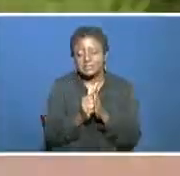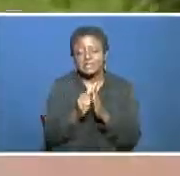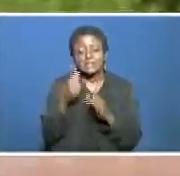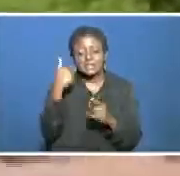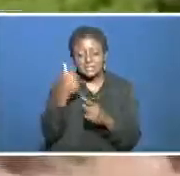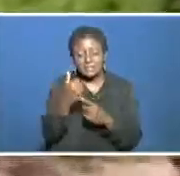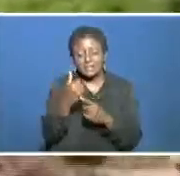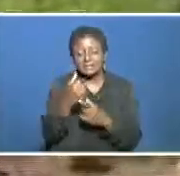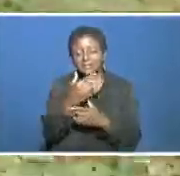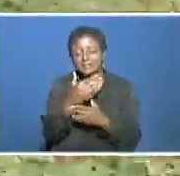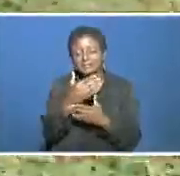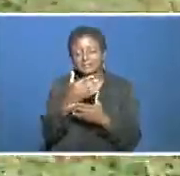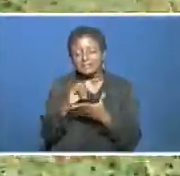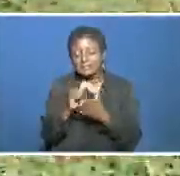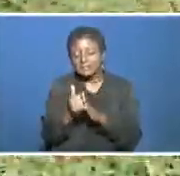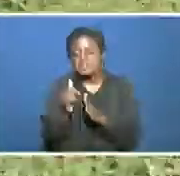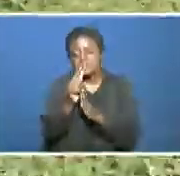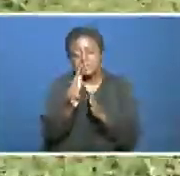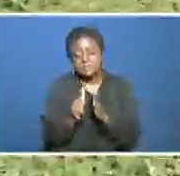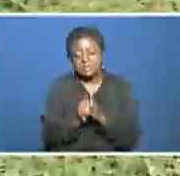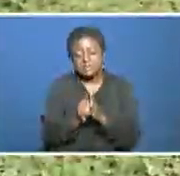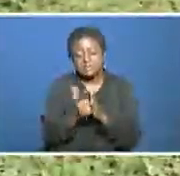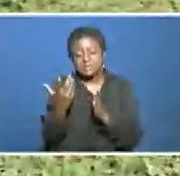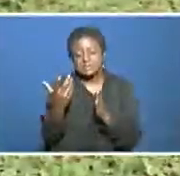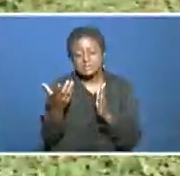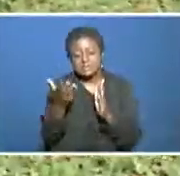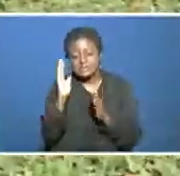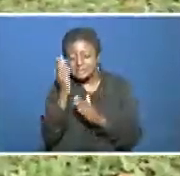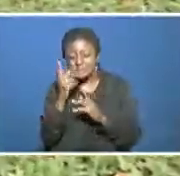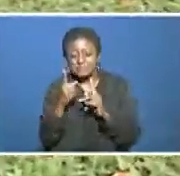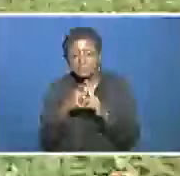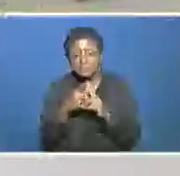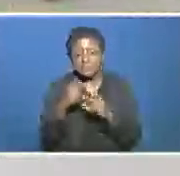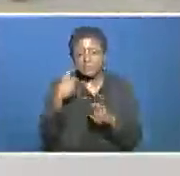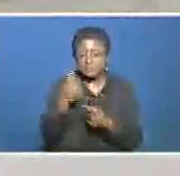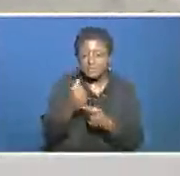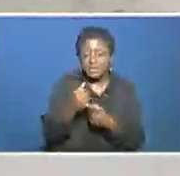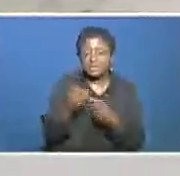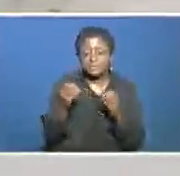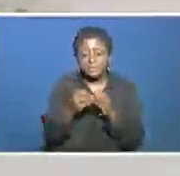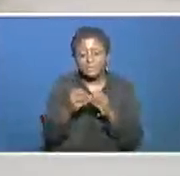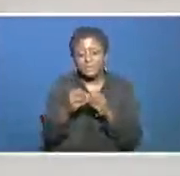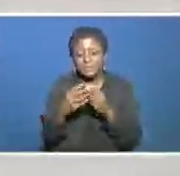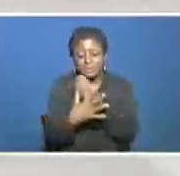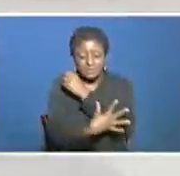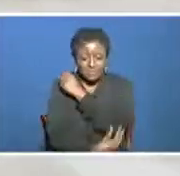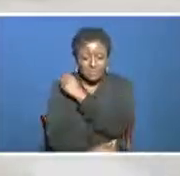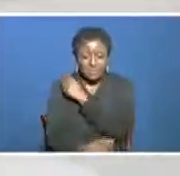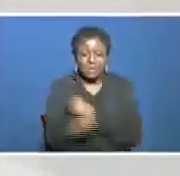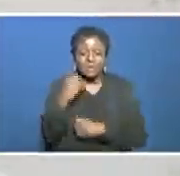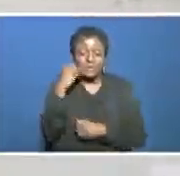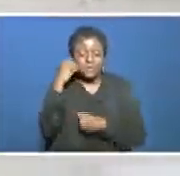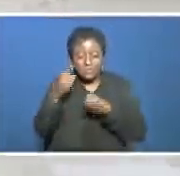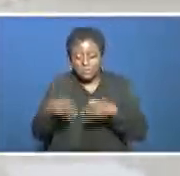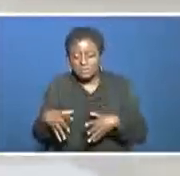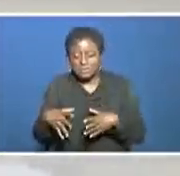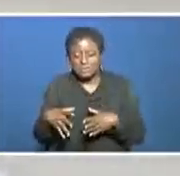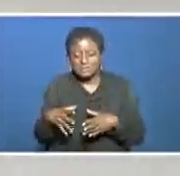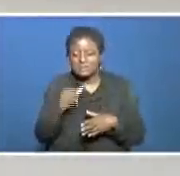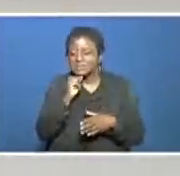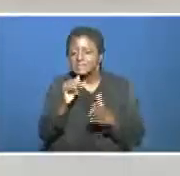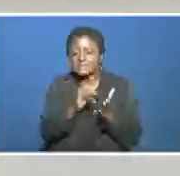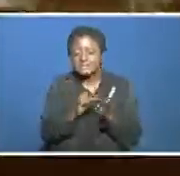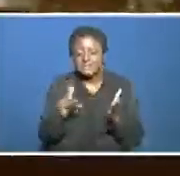to disproportionately impact the poor, the homeless, the disadvantaged, and skip over the rich and